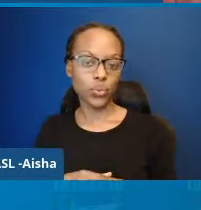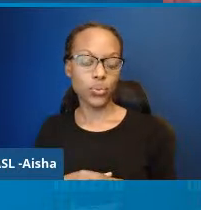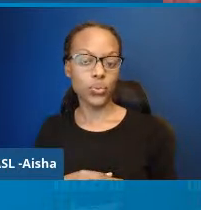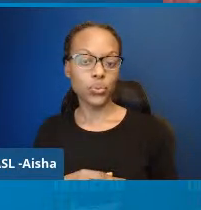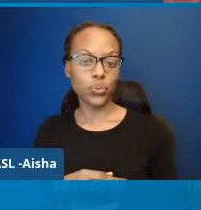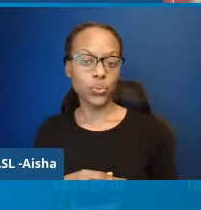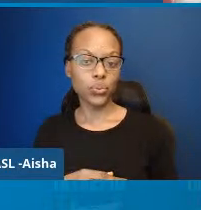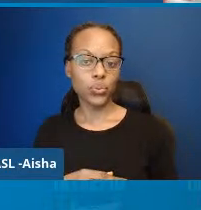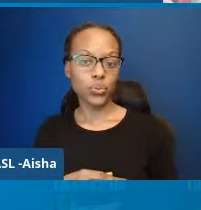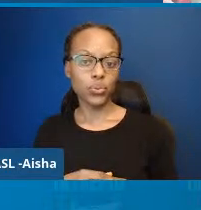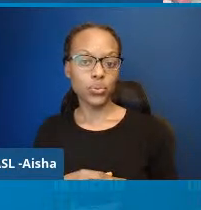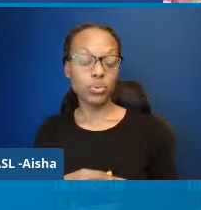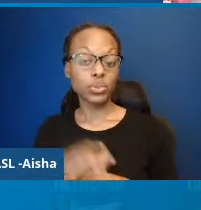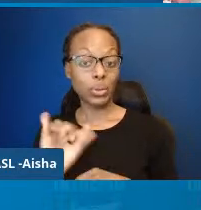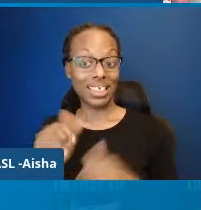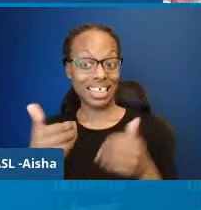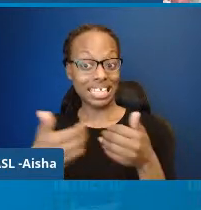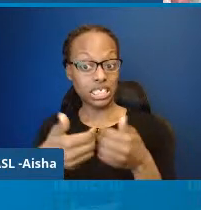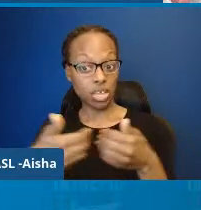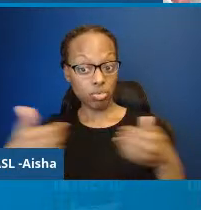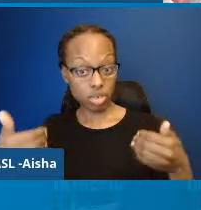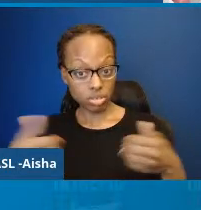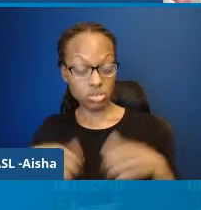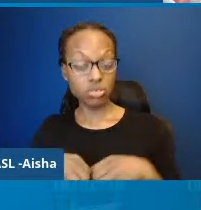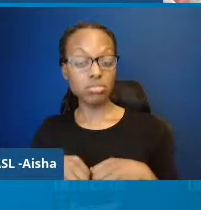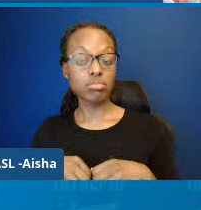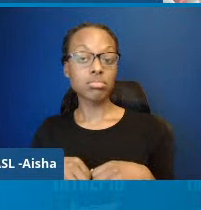So the segregation and the